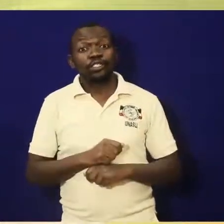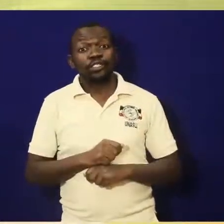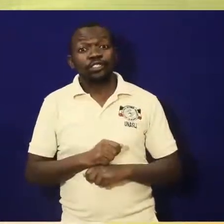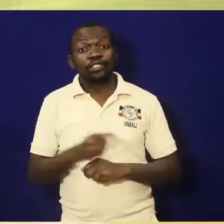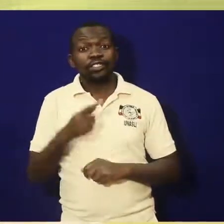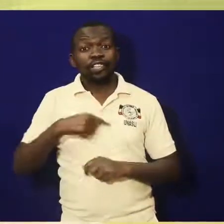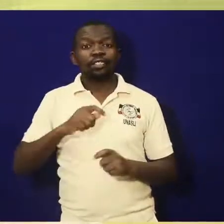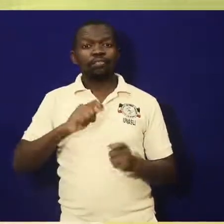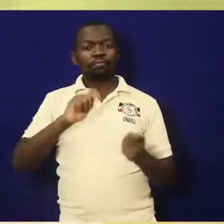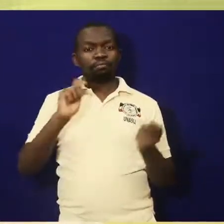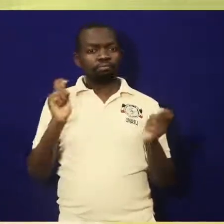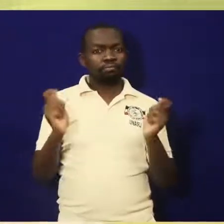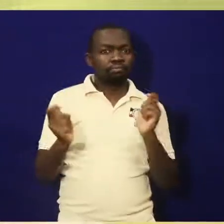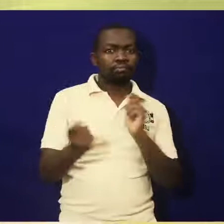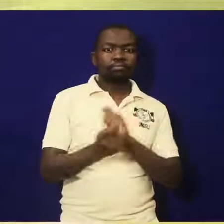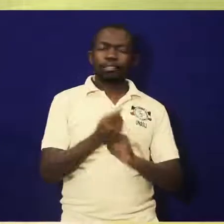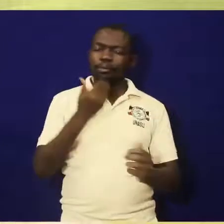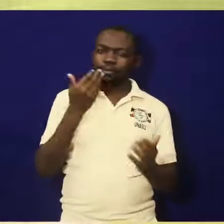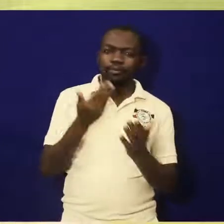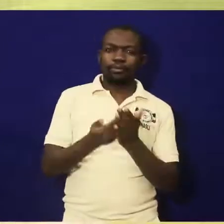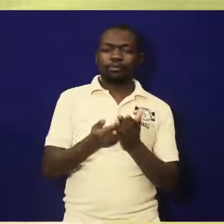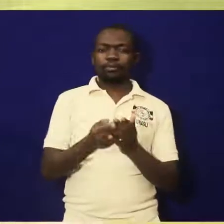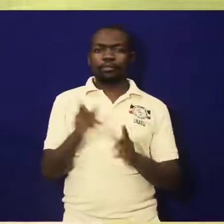good citizens.